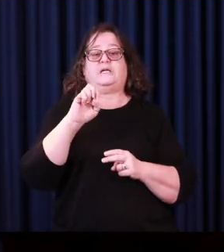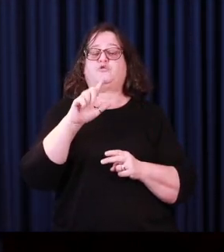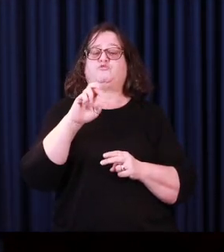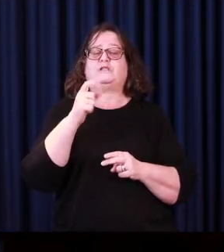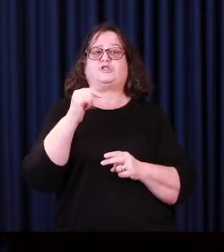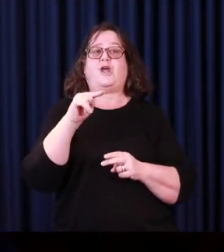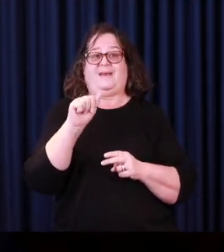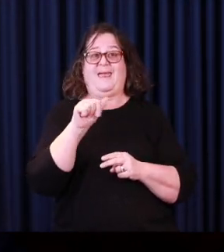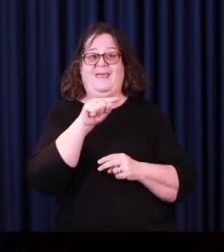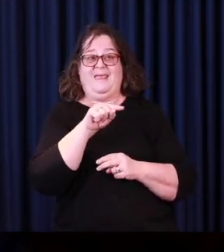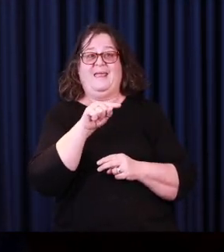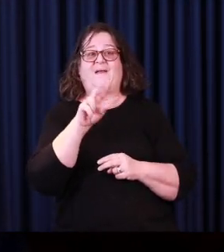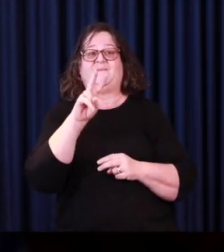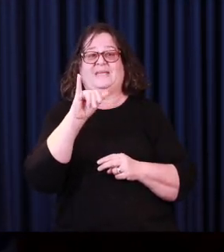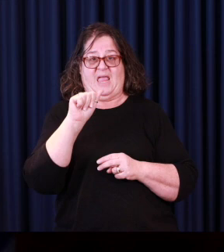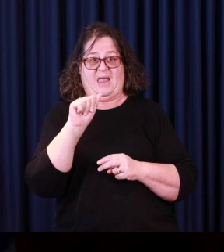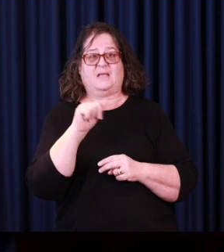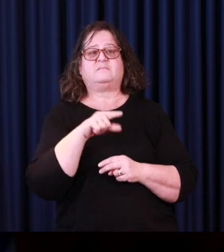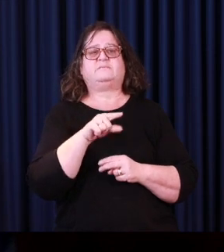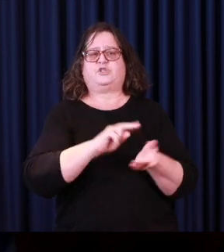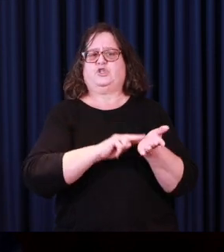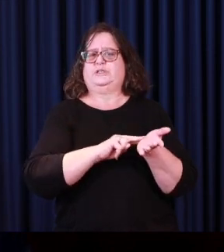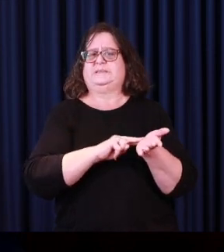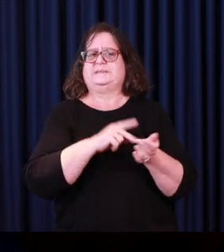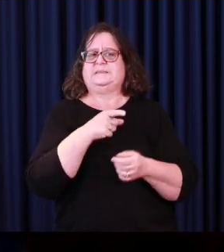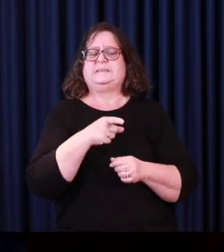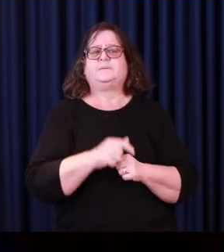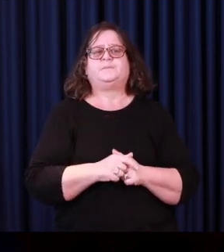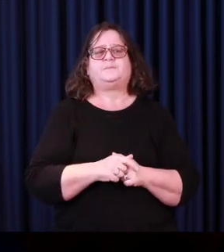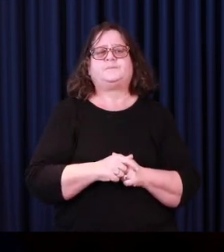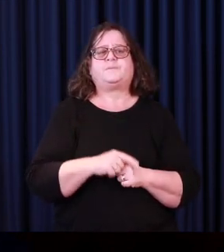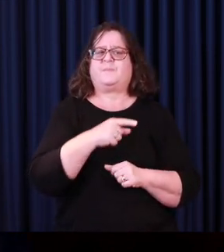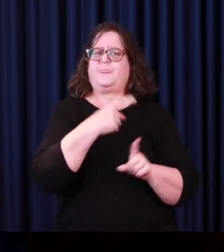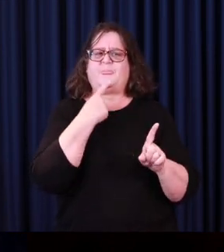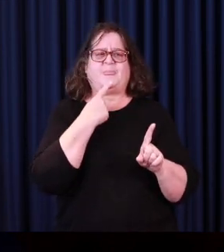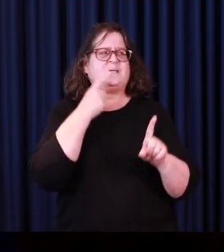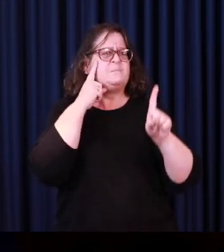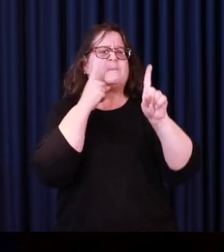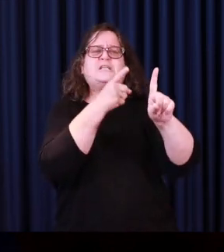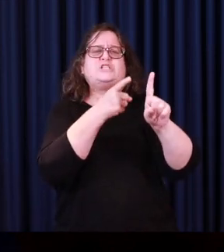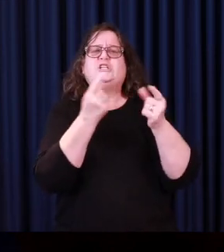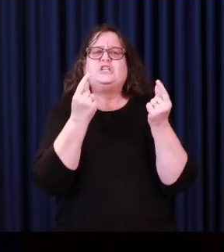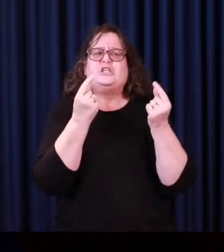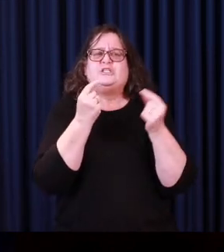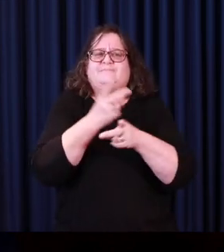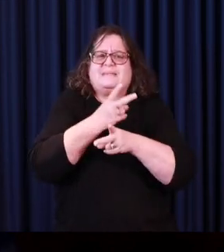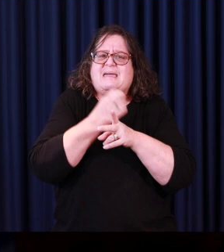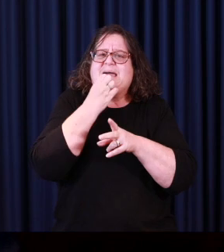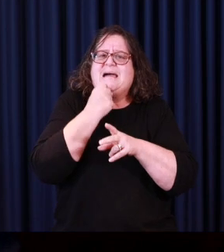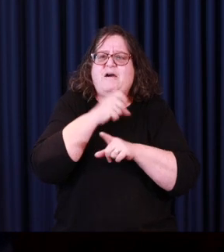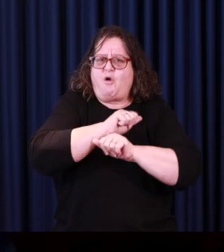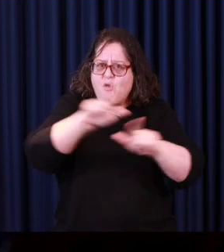Center. The mission, says Nurse Villa, is truly to care for all people. It